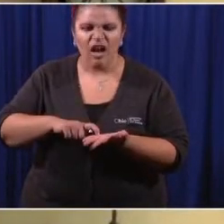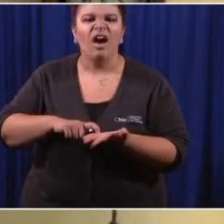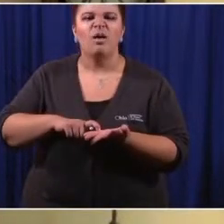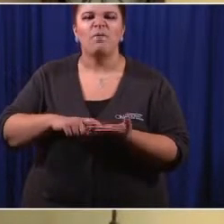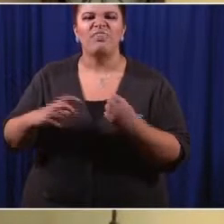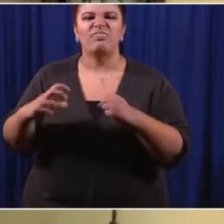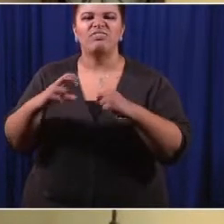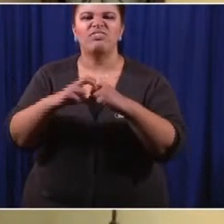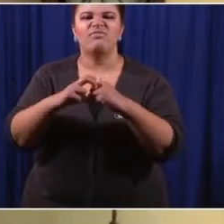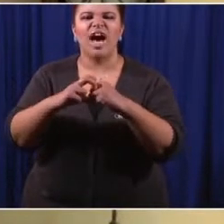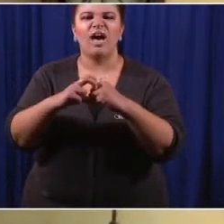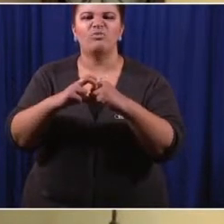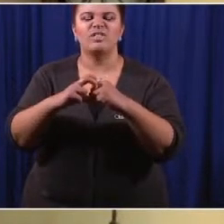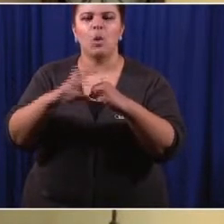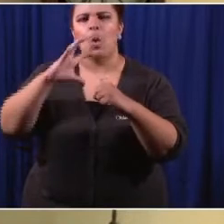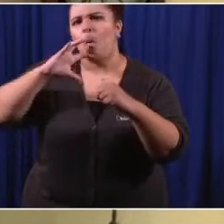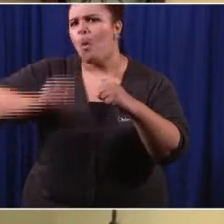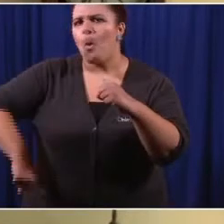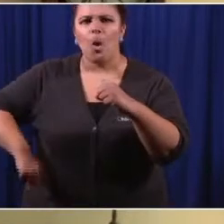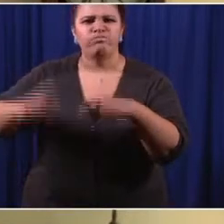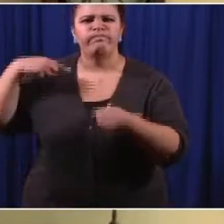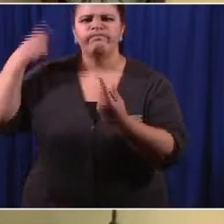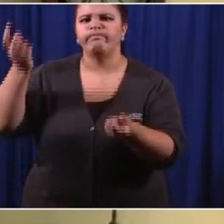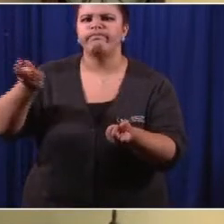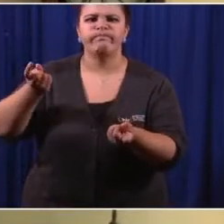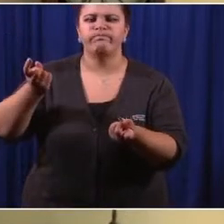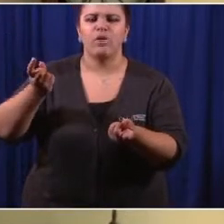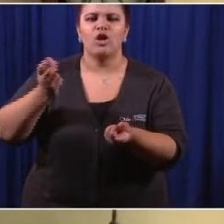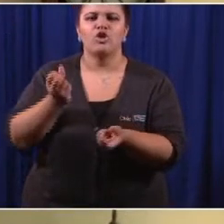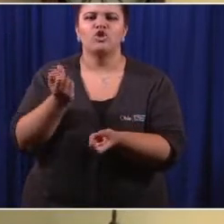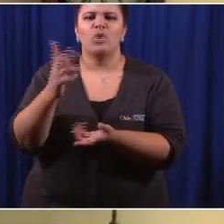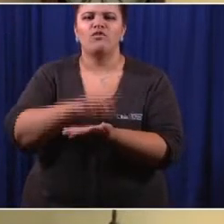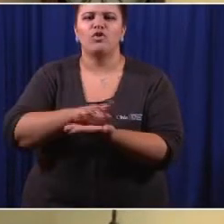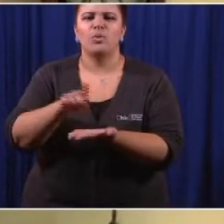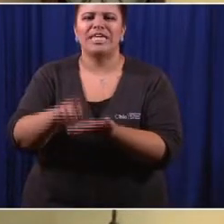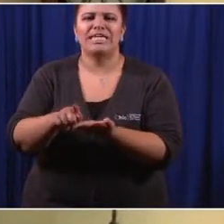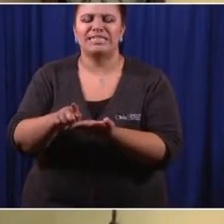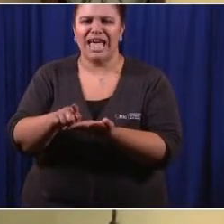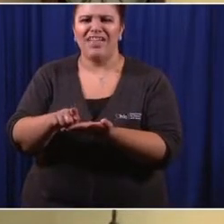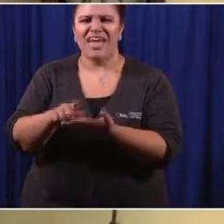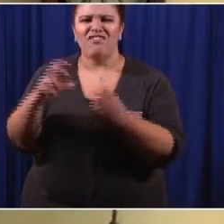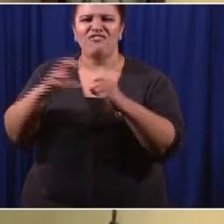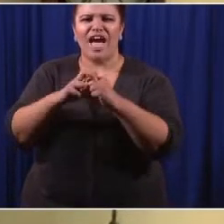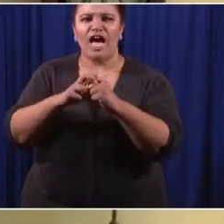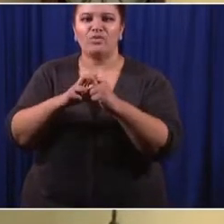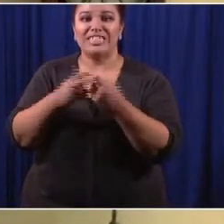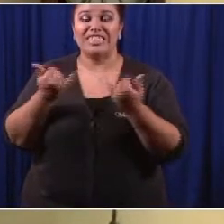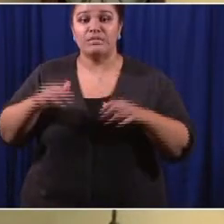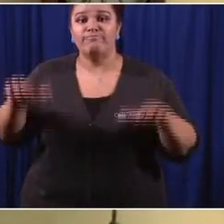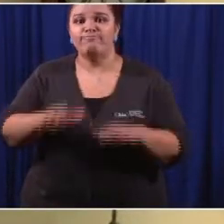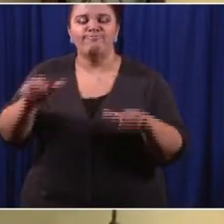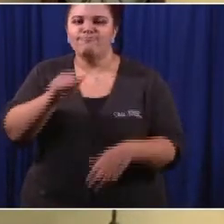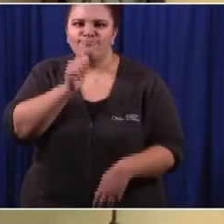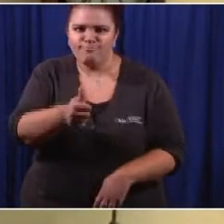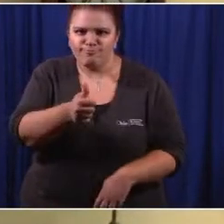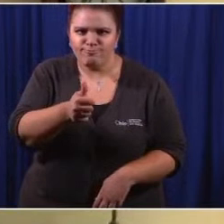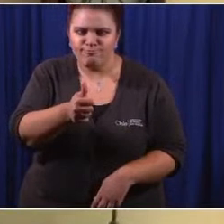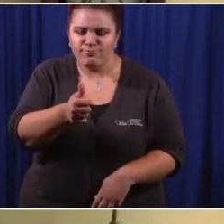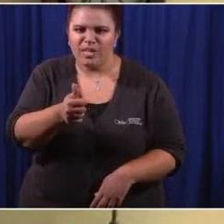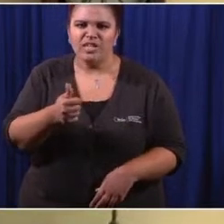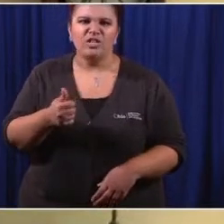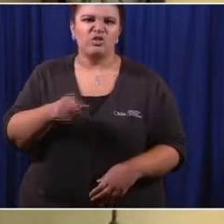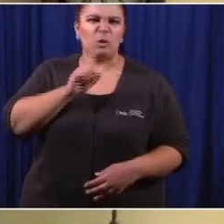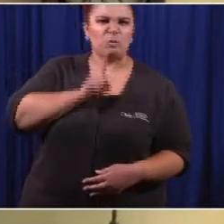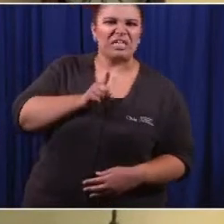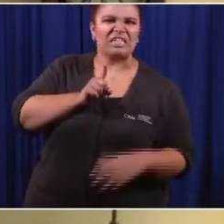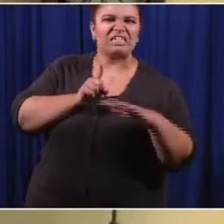up to 12 weeks old. That would mean that instead of maybe 15 to 20,000 active cases in Ohio, we may actually be around, say, 1,500